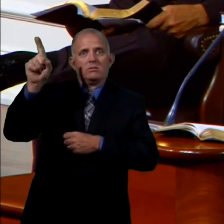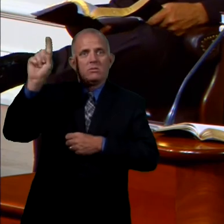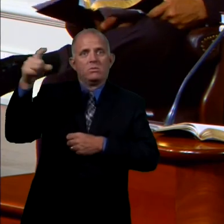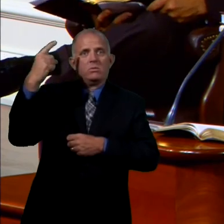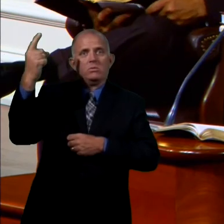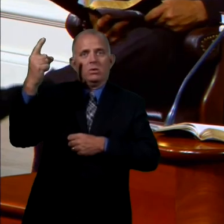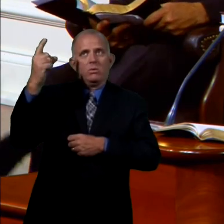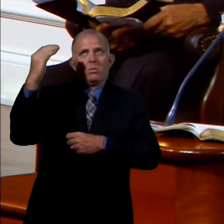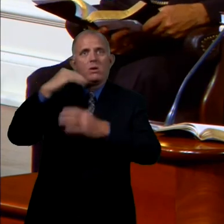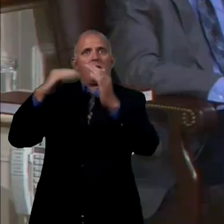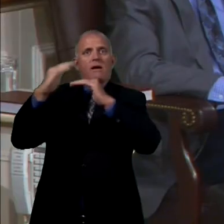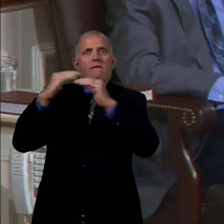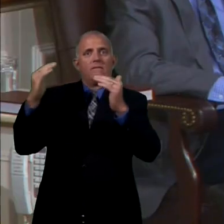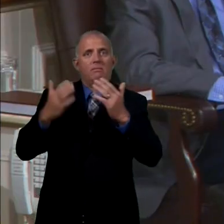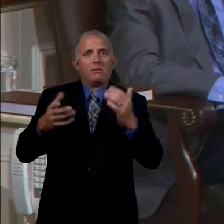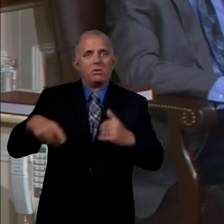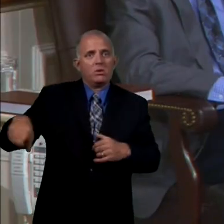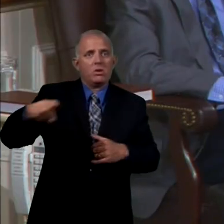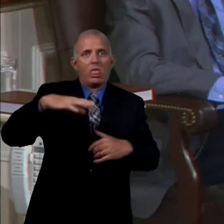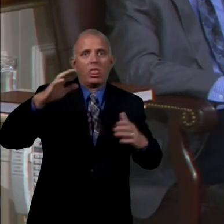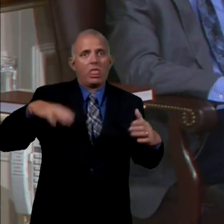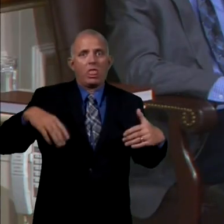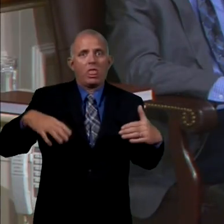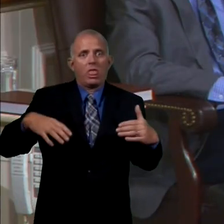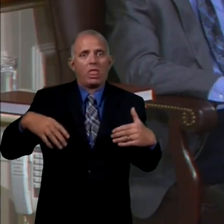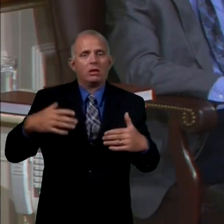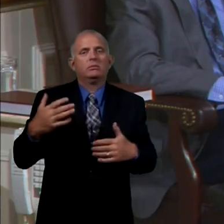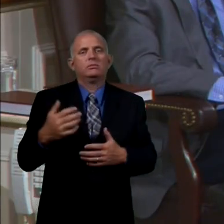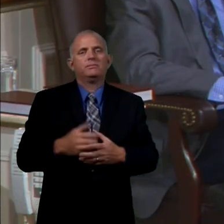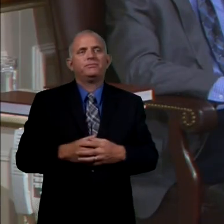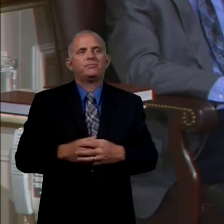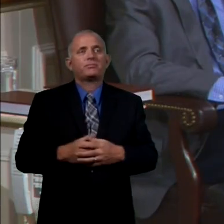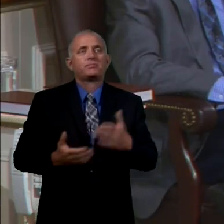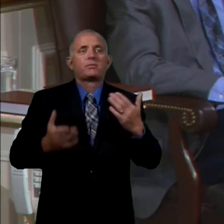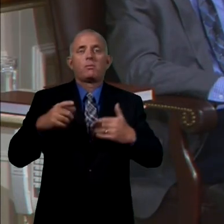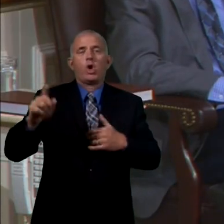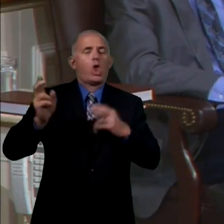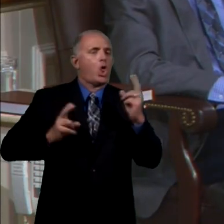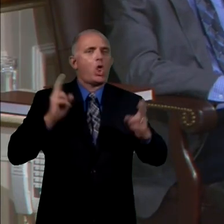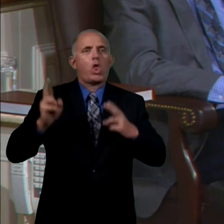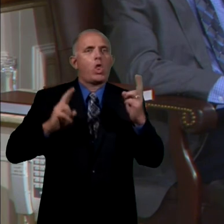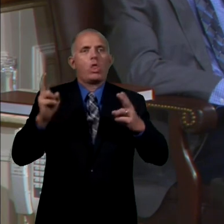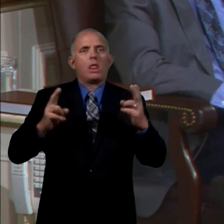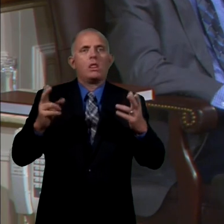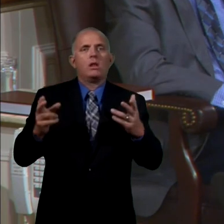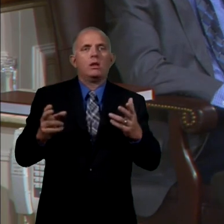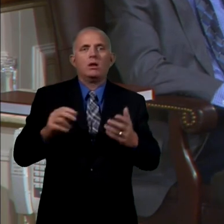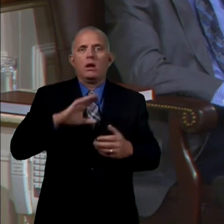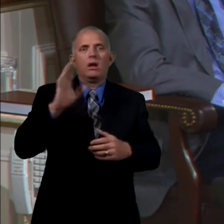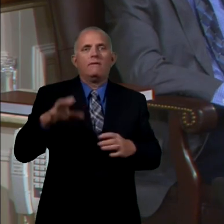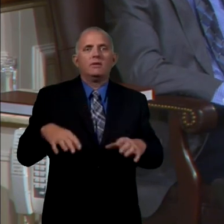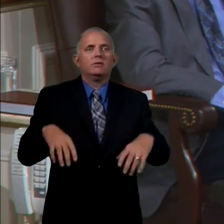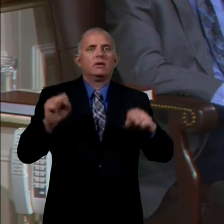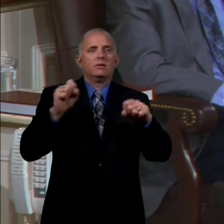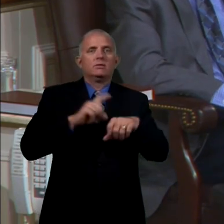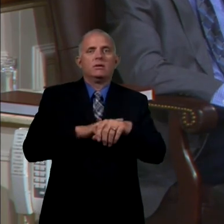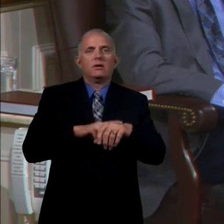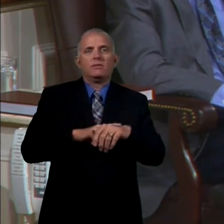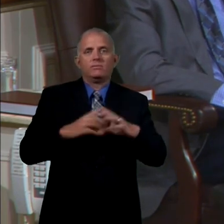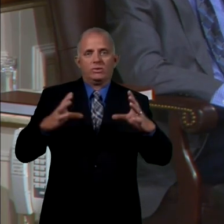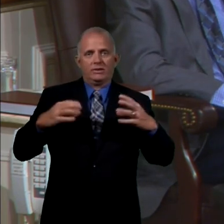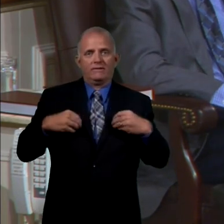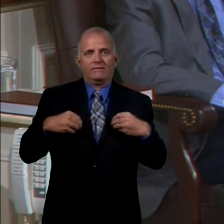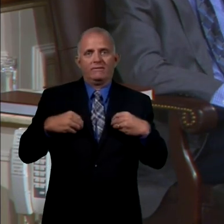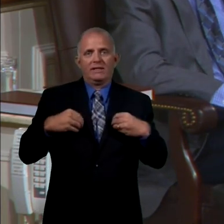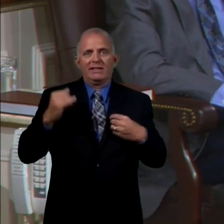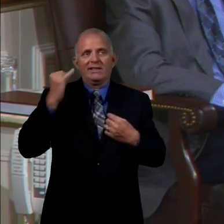called heaven. Maybe you've never done that before. You may be in a hurry of life and you've never taken the time to do that. But if this morning you have any question